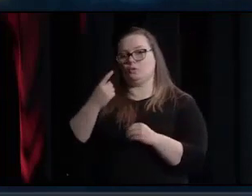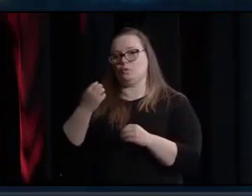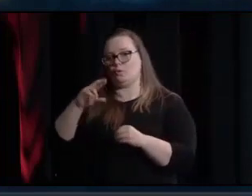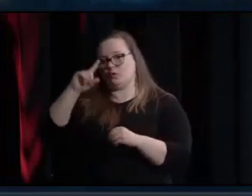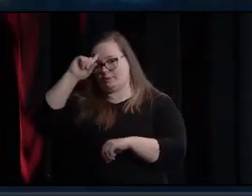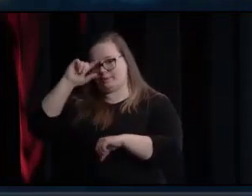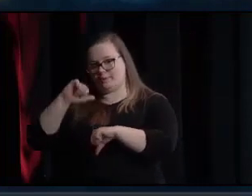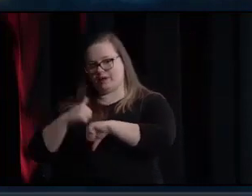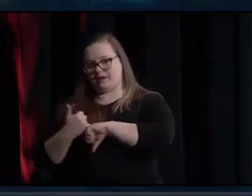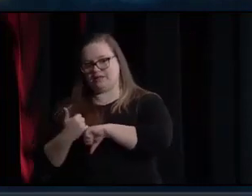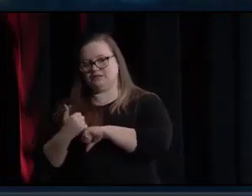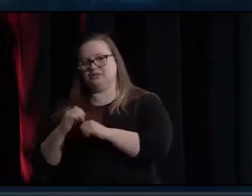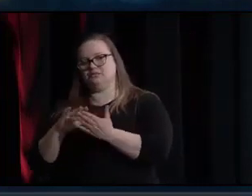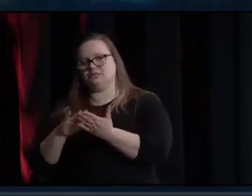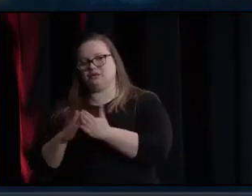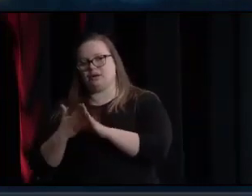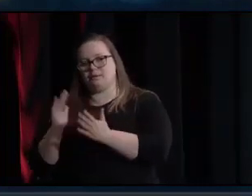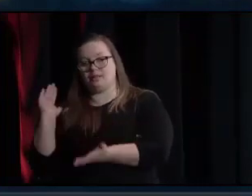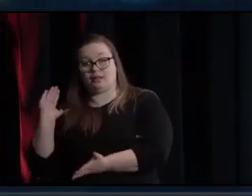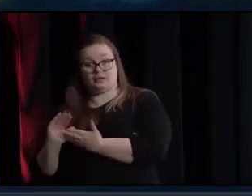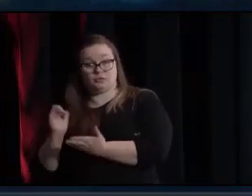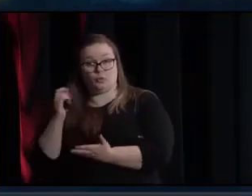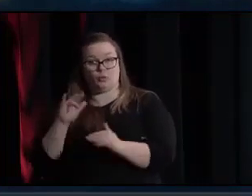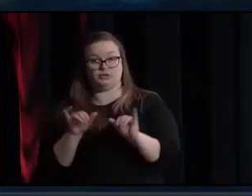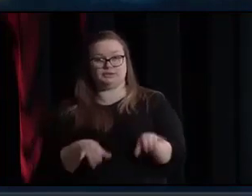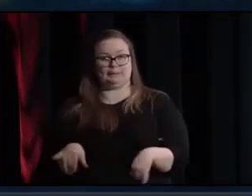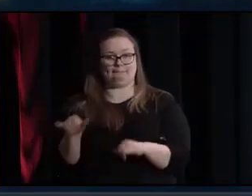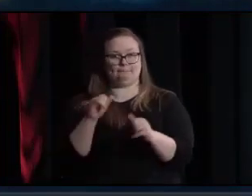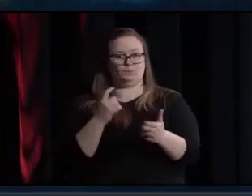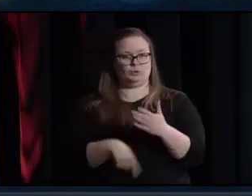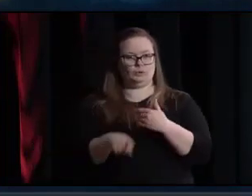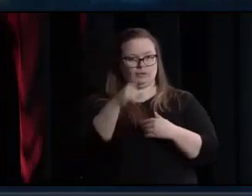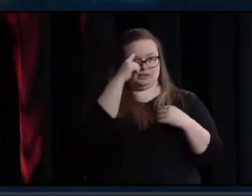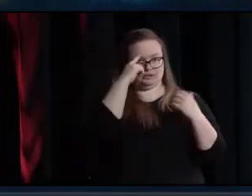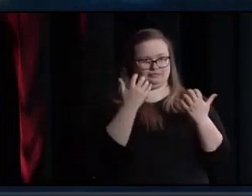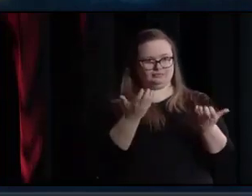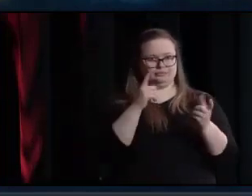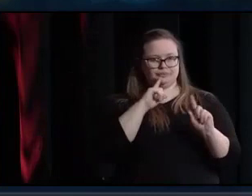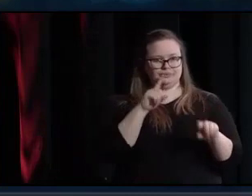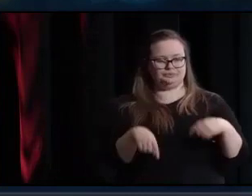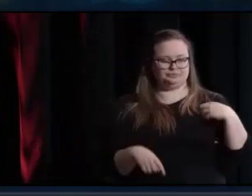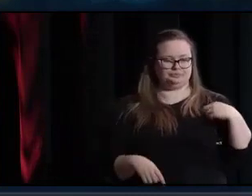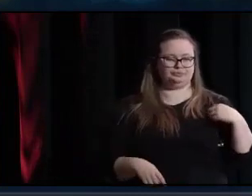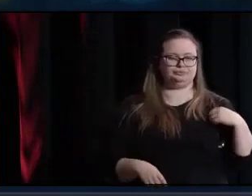Is bias staying the same? What do you think, audience?